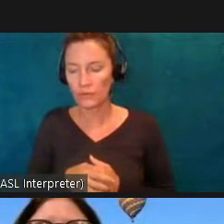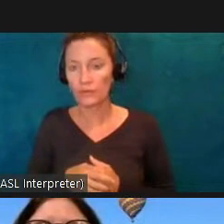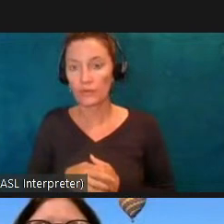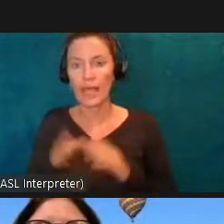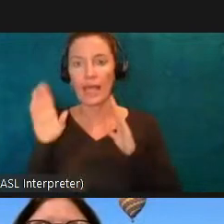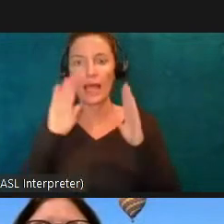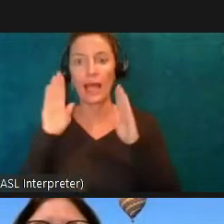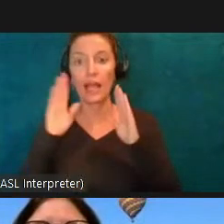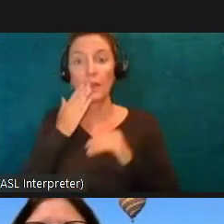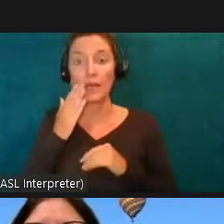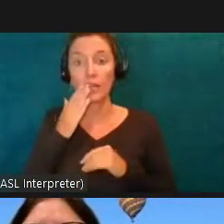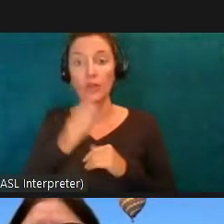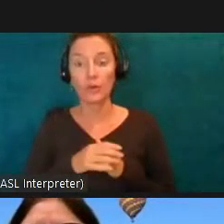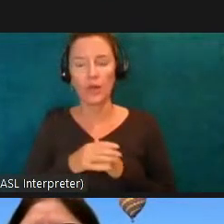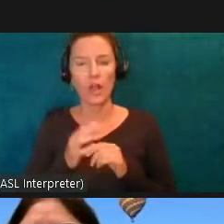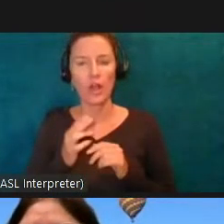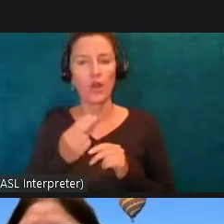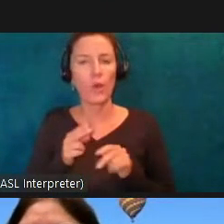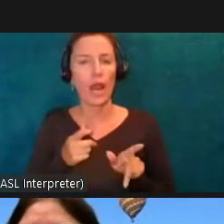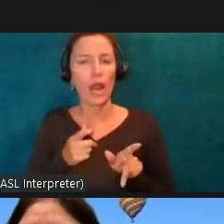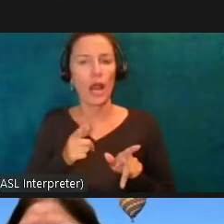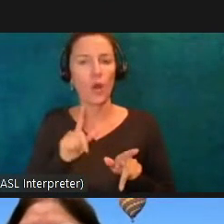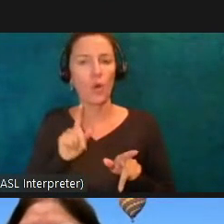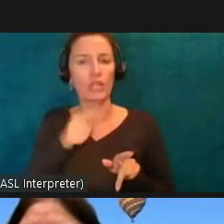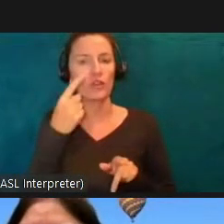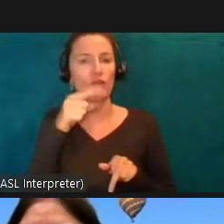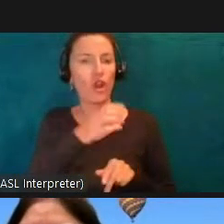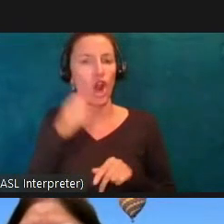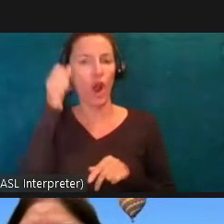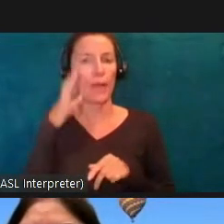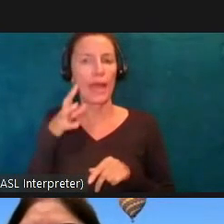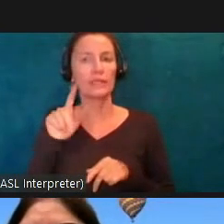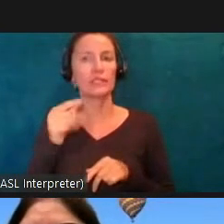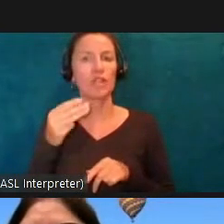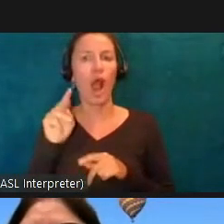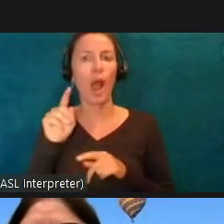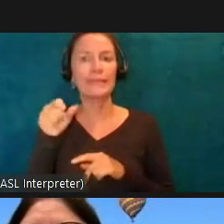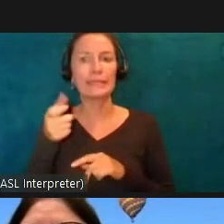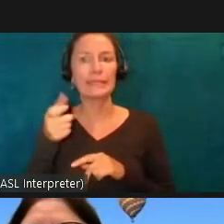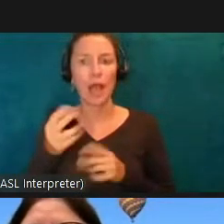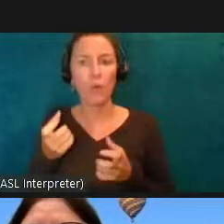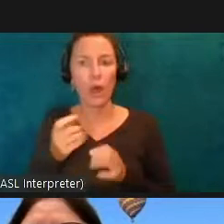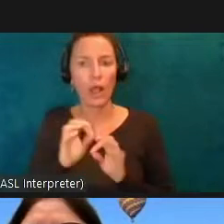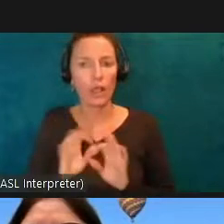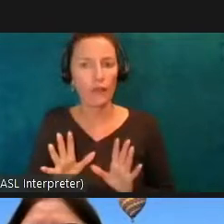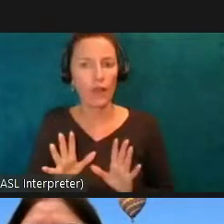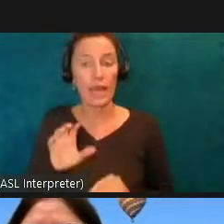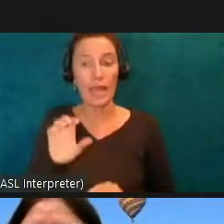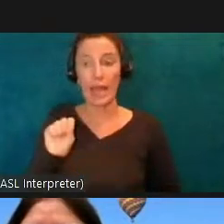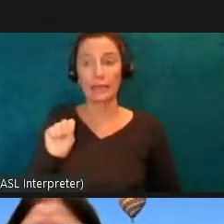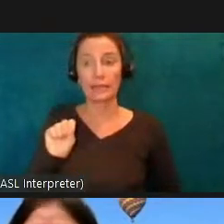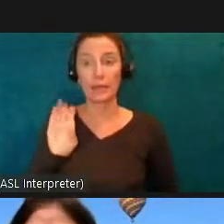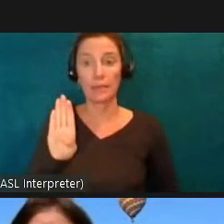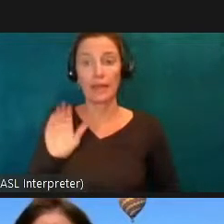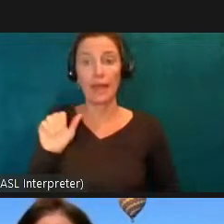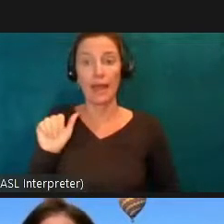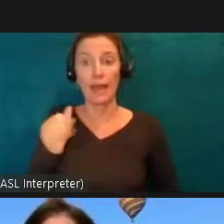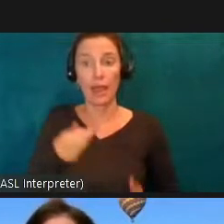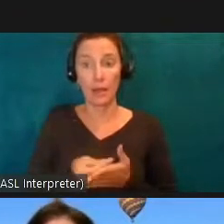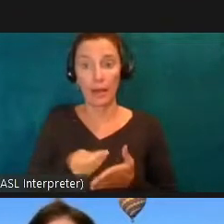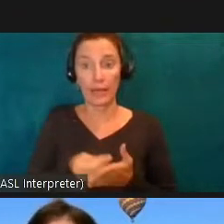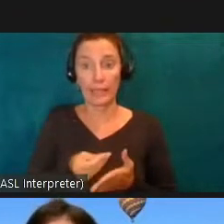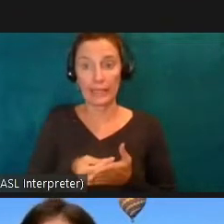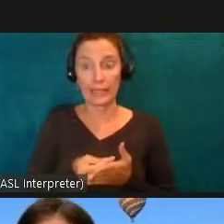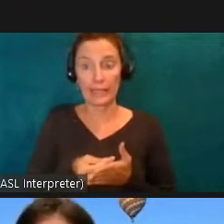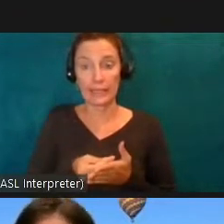Hello, thank you. Quick question for Congressman Thompson. Congressman, I just wanted to clarify the SBA money that's available. Is that, I just